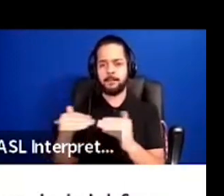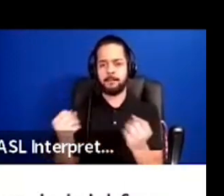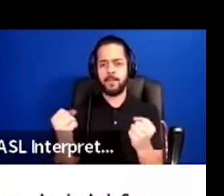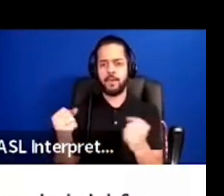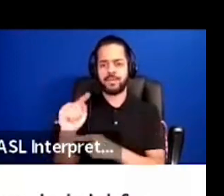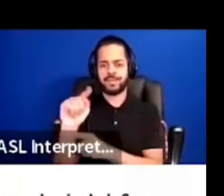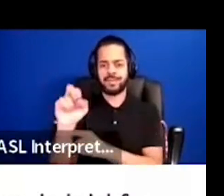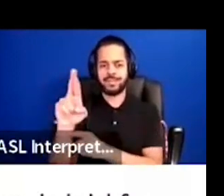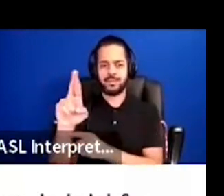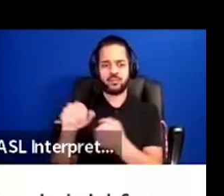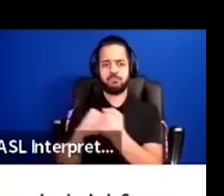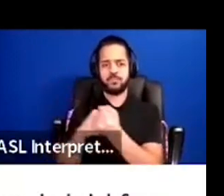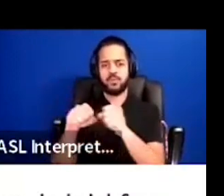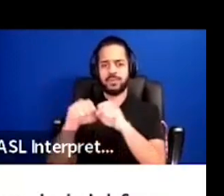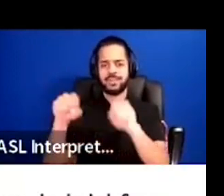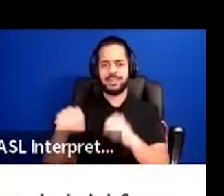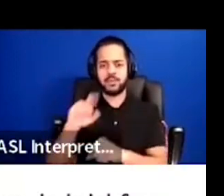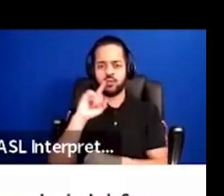looks like.